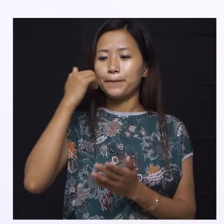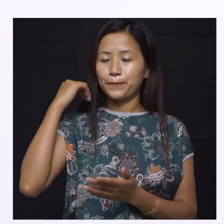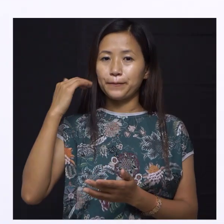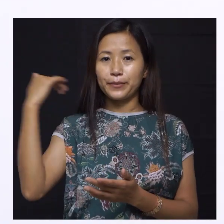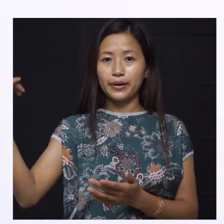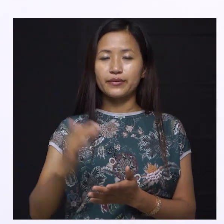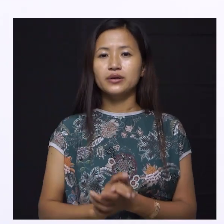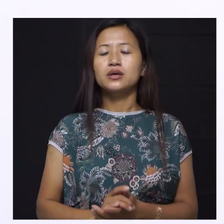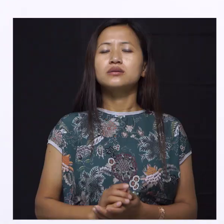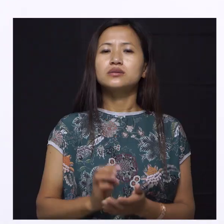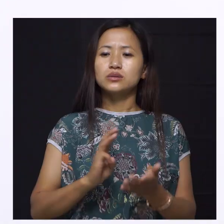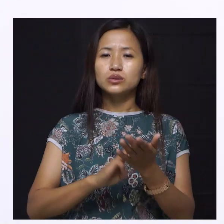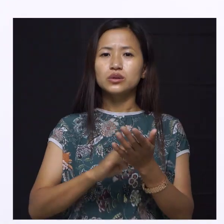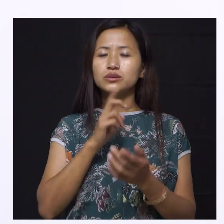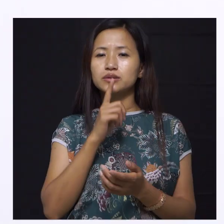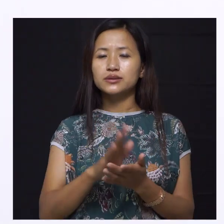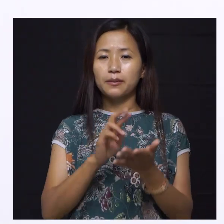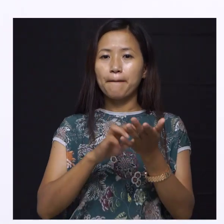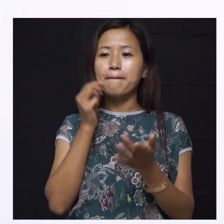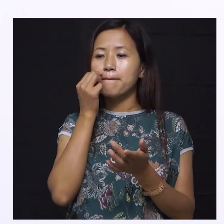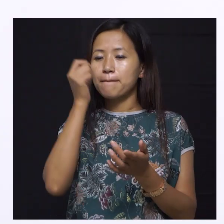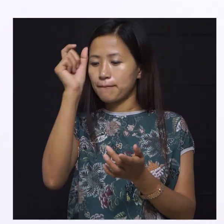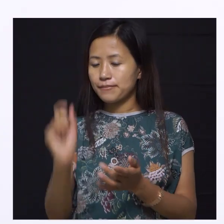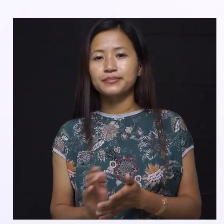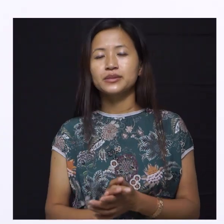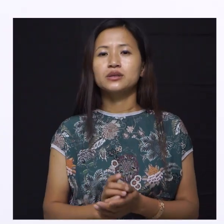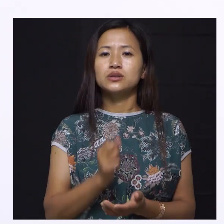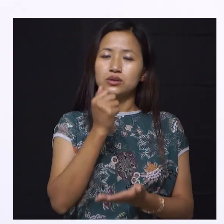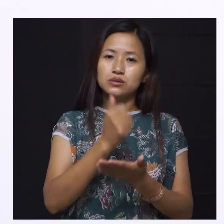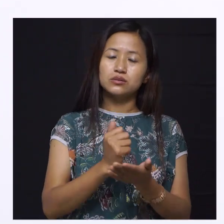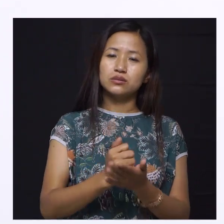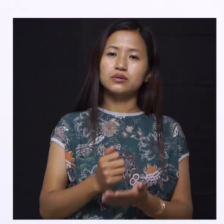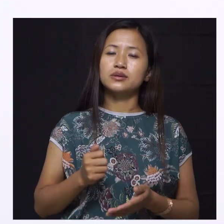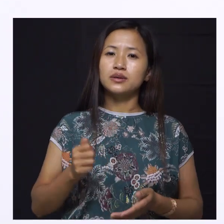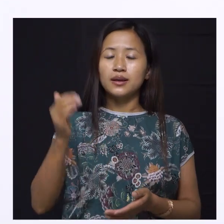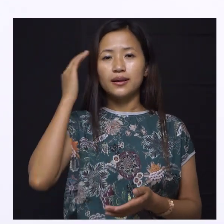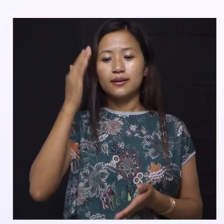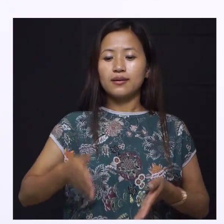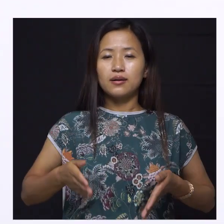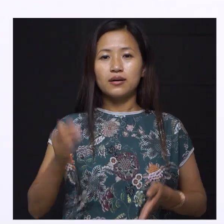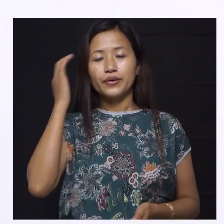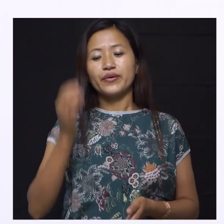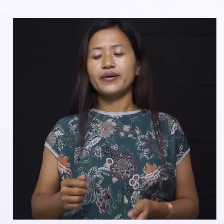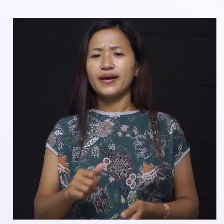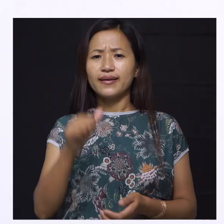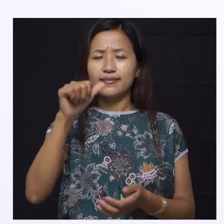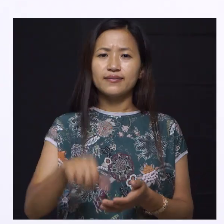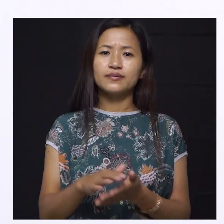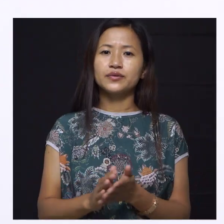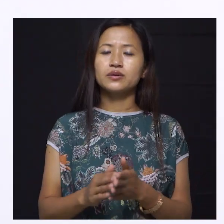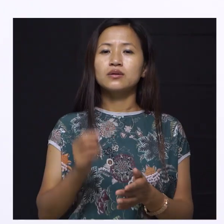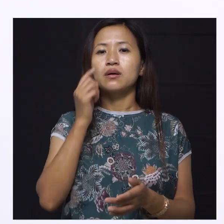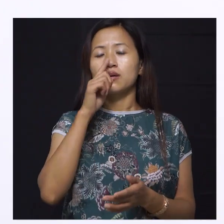to Michael. And Nora said, if it is not Michael's, we should not let her know anything about this clothes, okay? Or else she